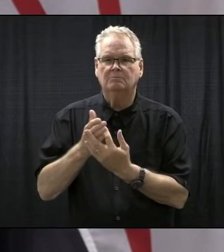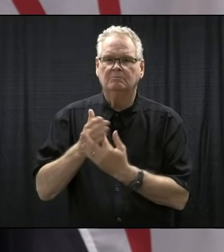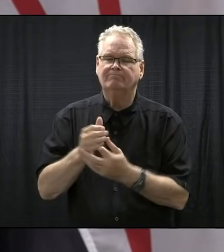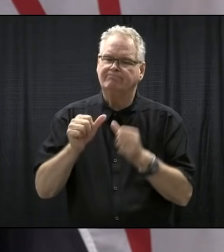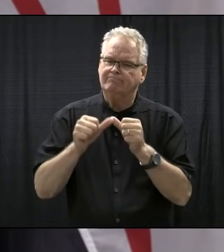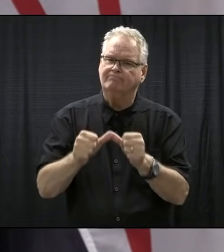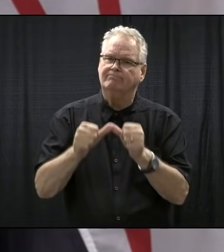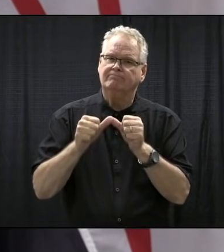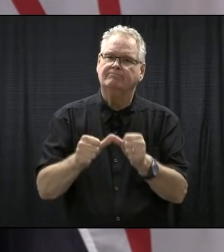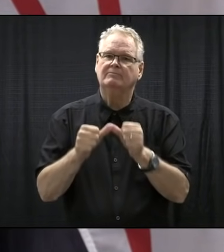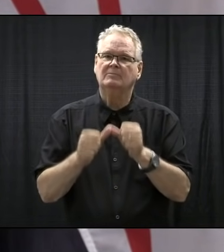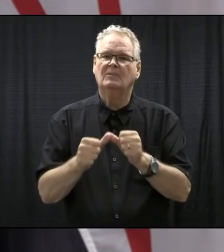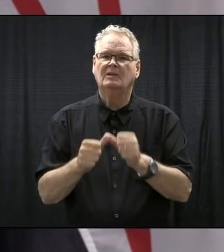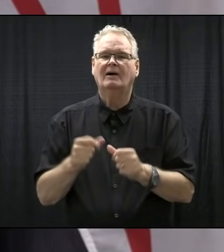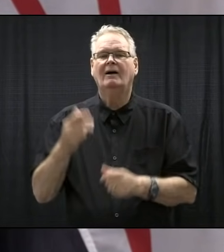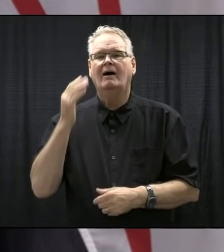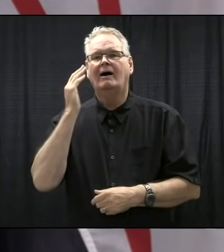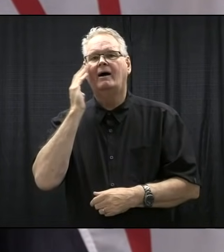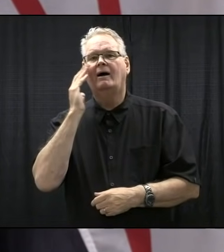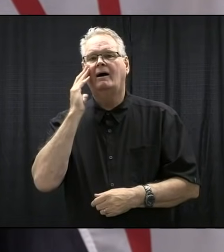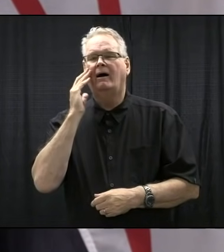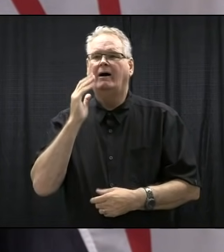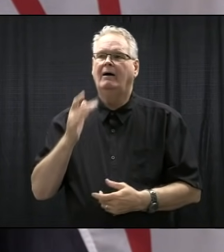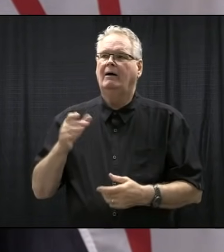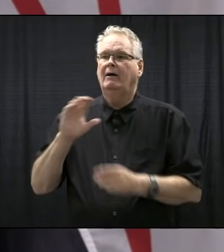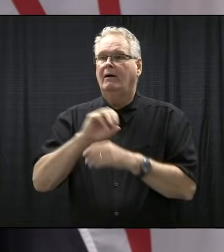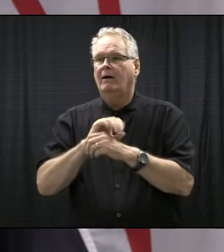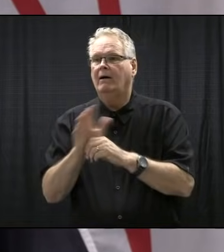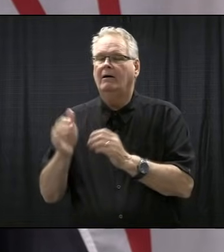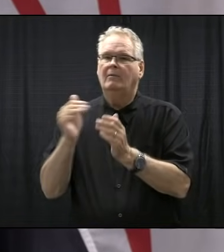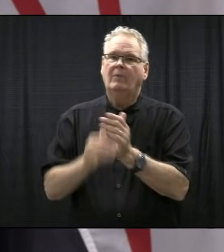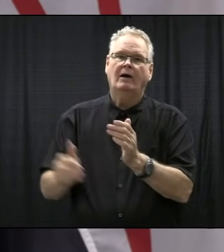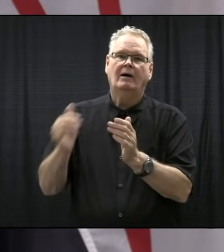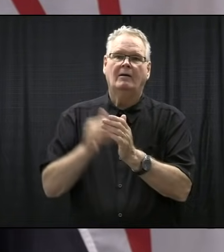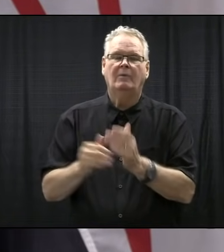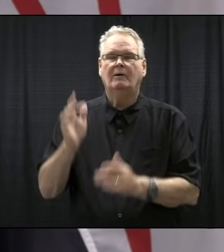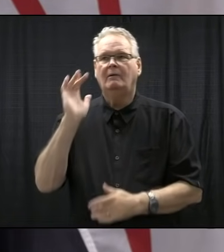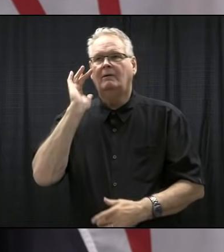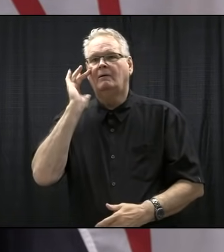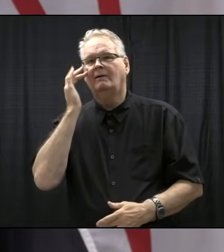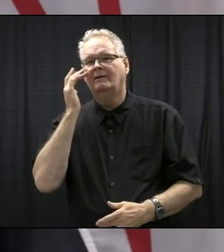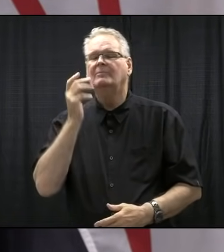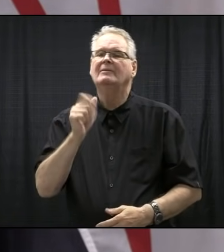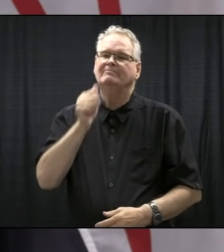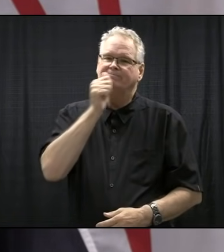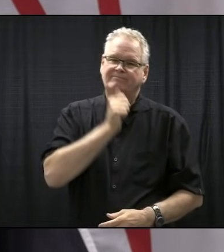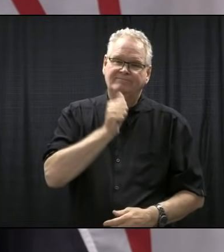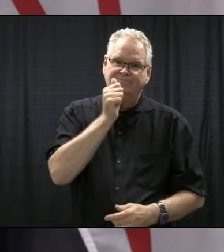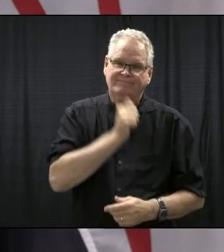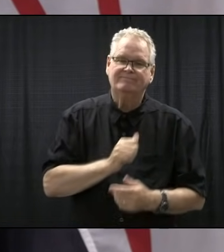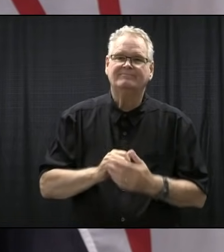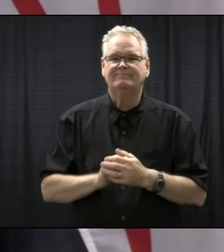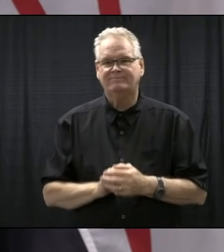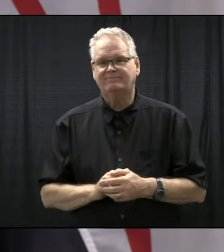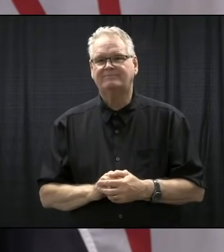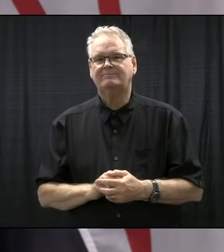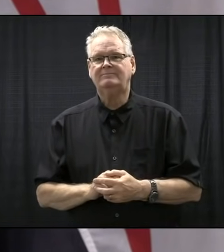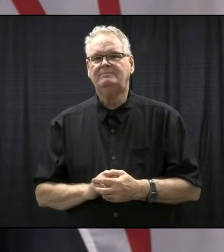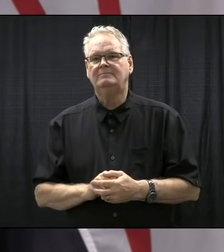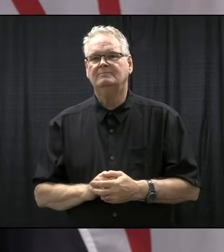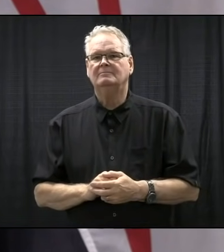fatigue, but I ask that you be kind to public health officials and cooperate with these people who are working so hard to protect